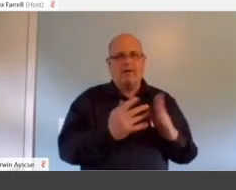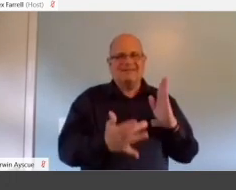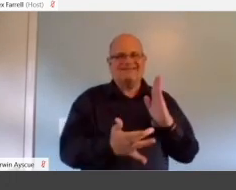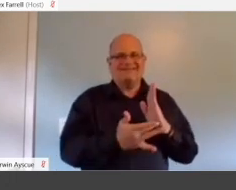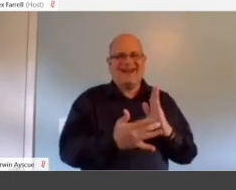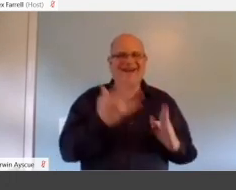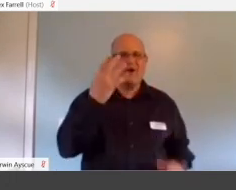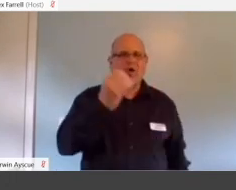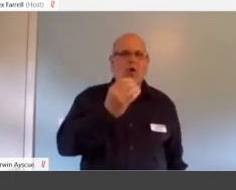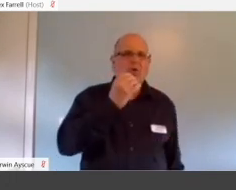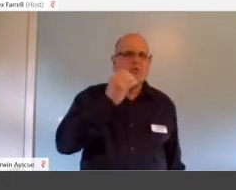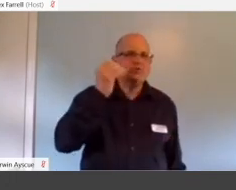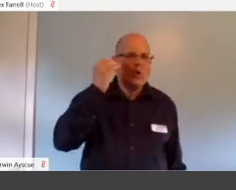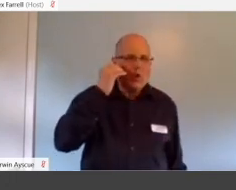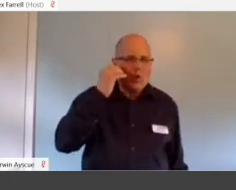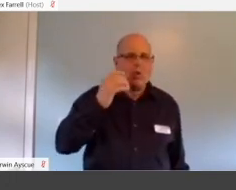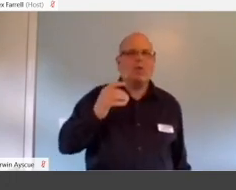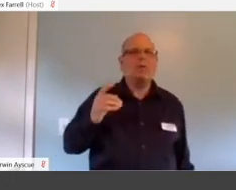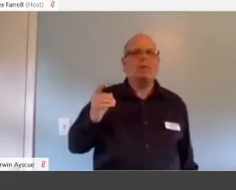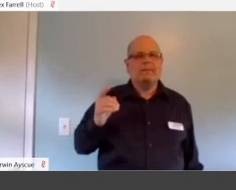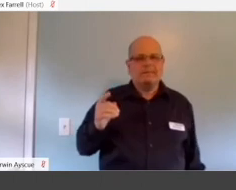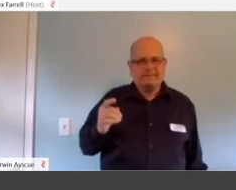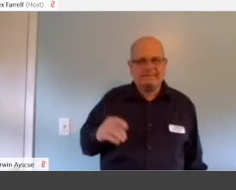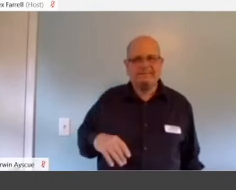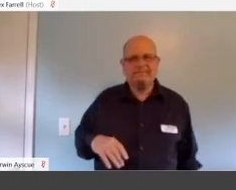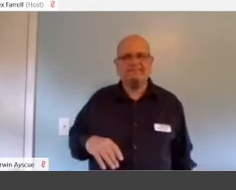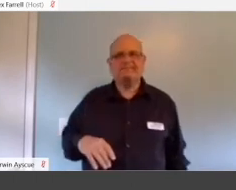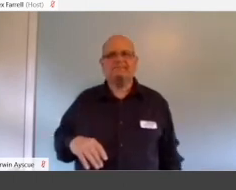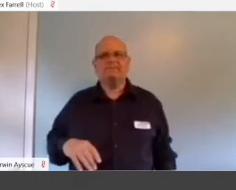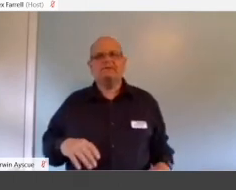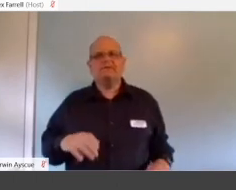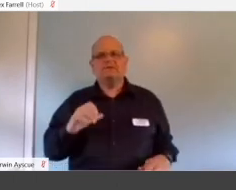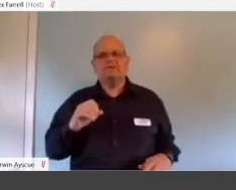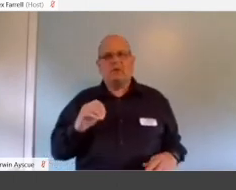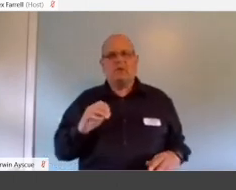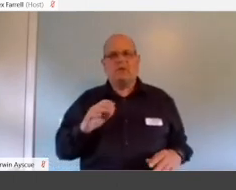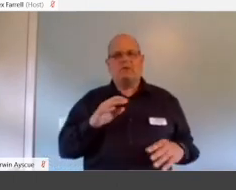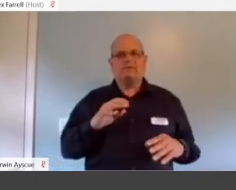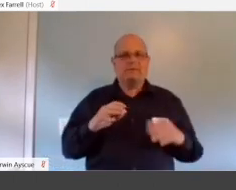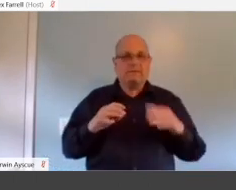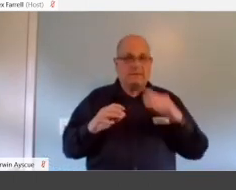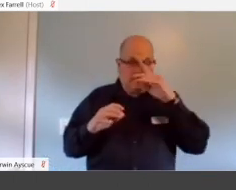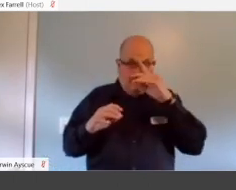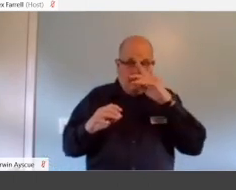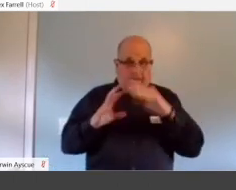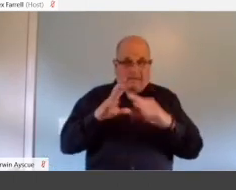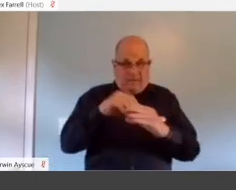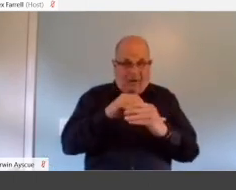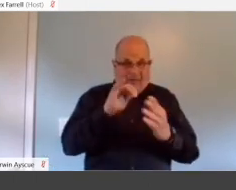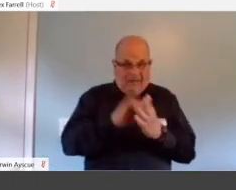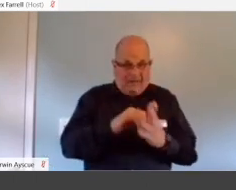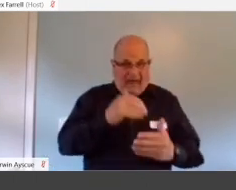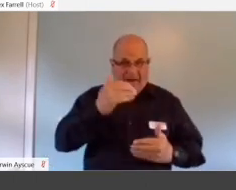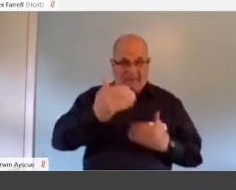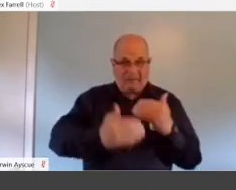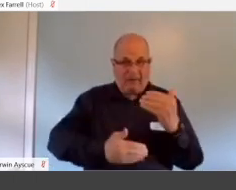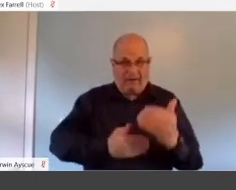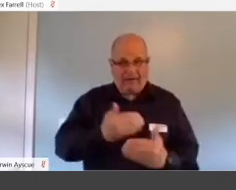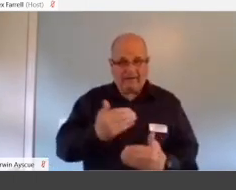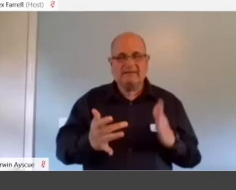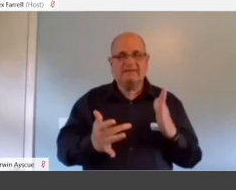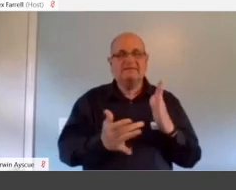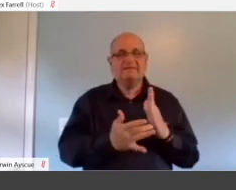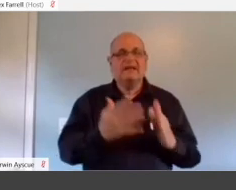the Enterprise Center, which I sit on the board of. So full disclosure, I'm cheerleading for the group today. But the Tech Goes Home initiative is